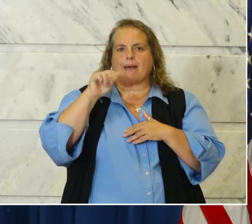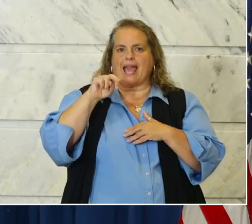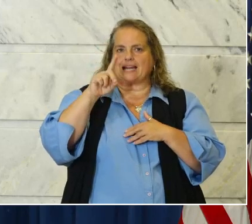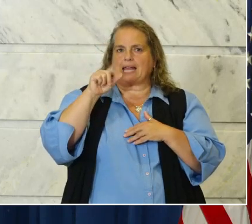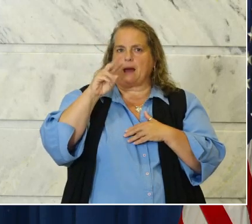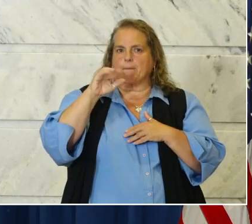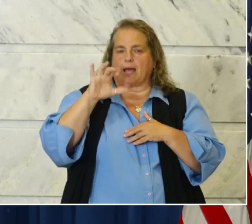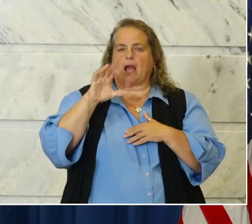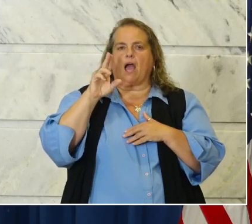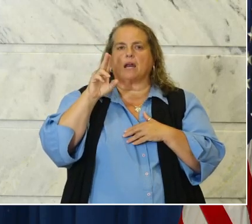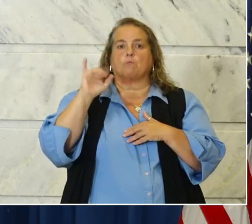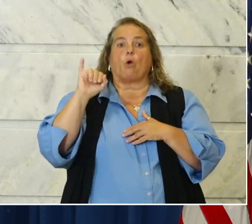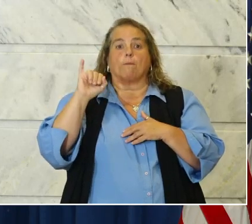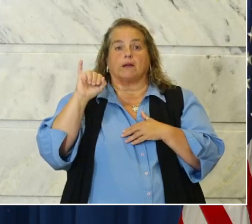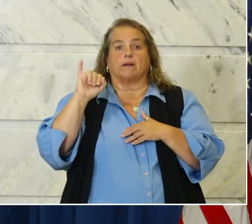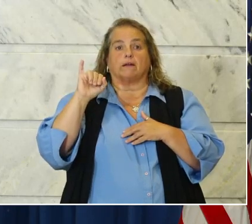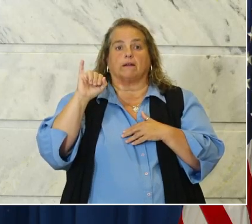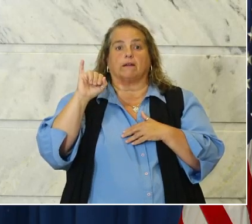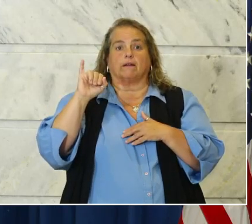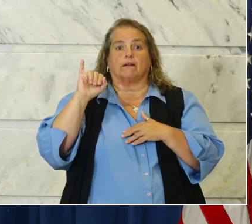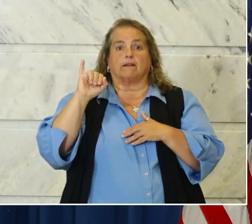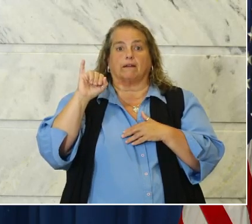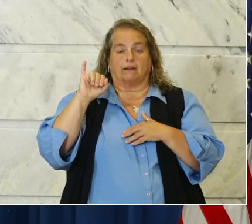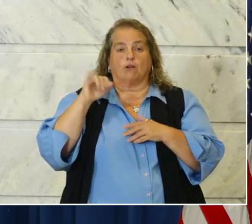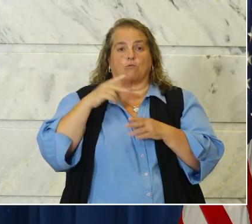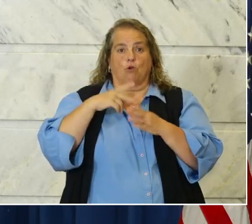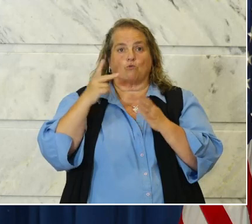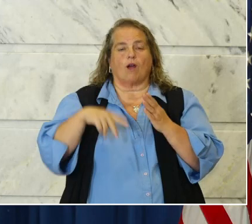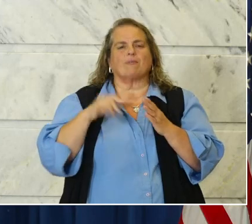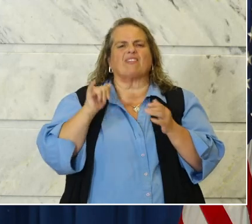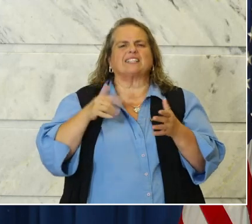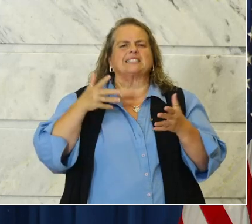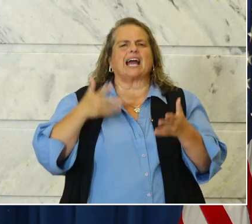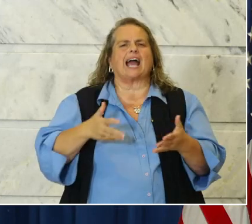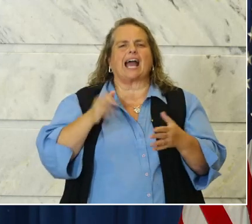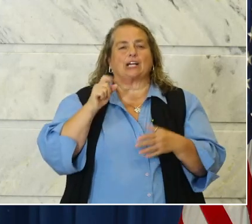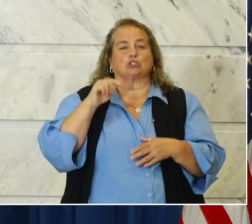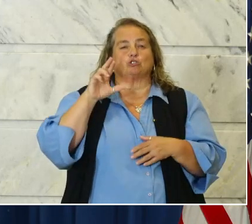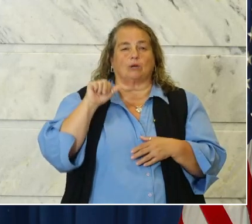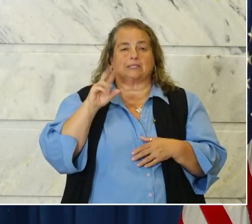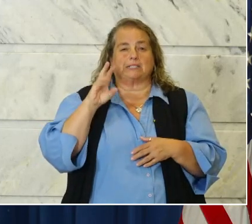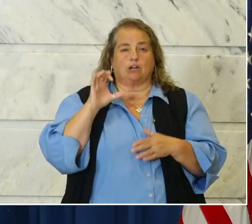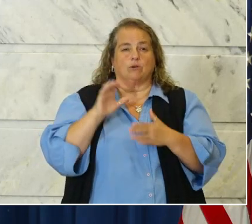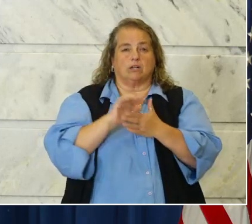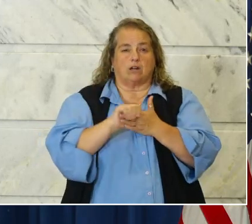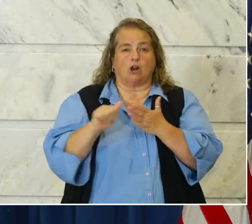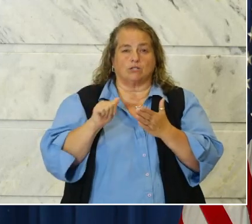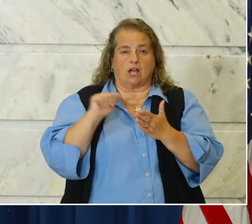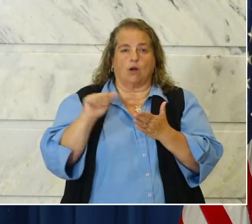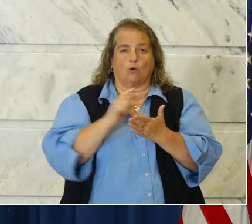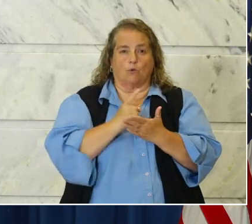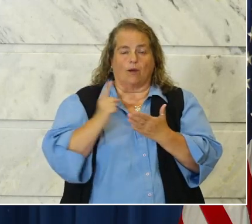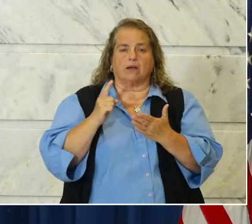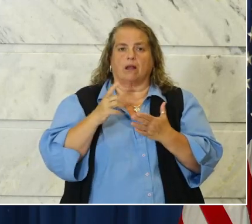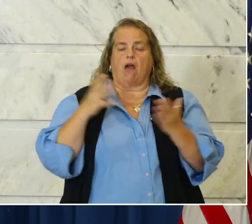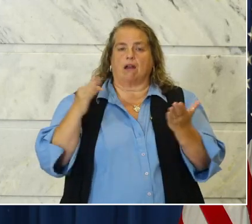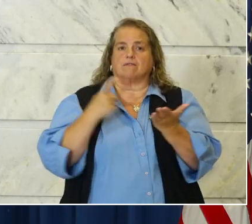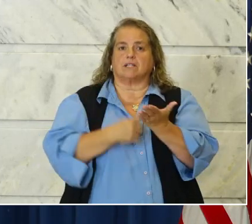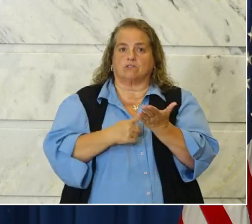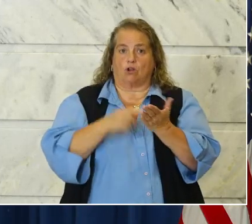Unemployment Compensation Program. That's the extra $600 a week. There's a lot of discussion about how that runs out on